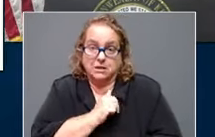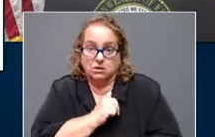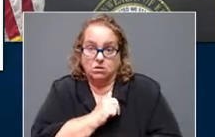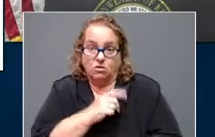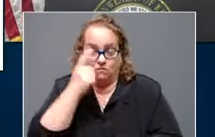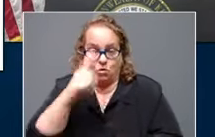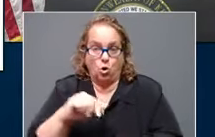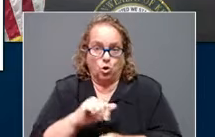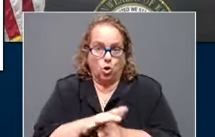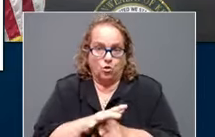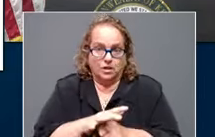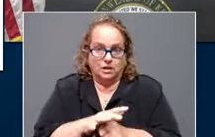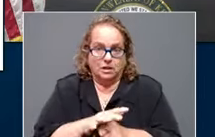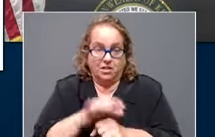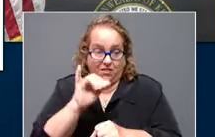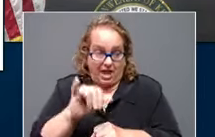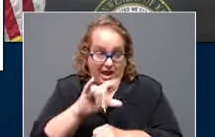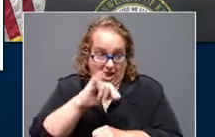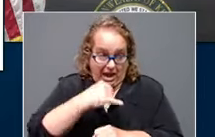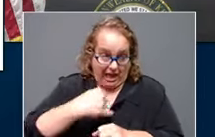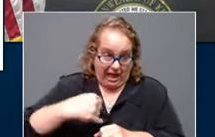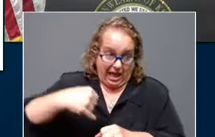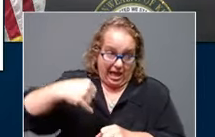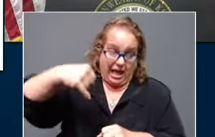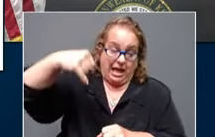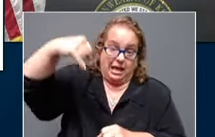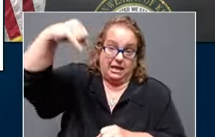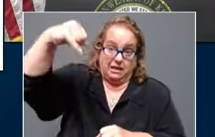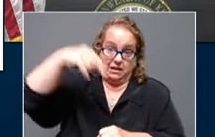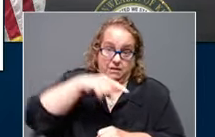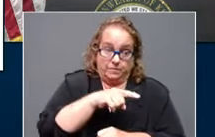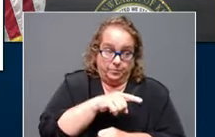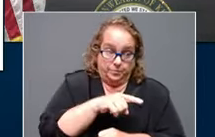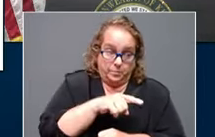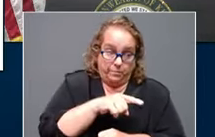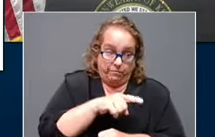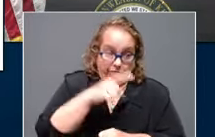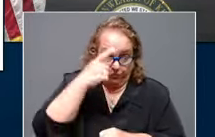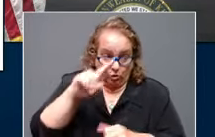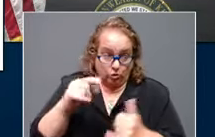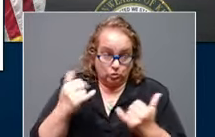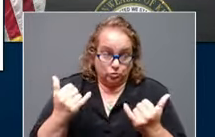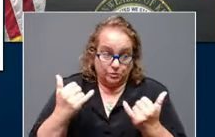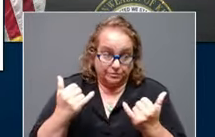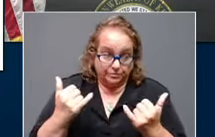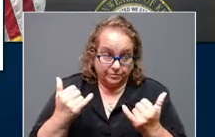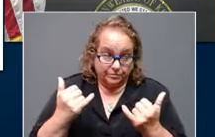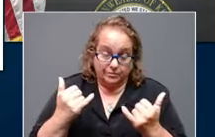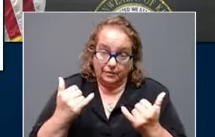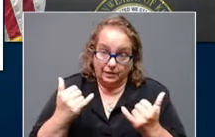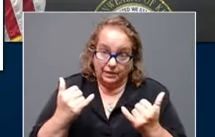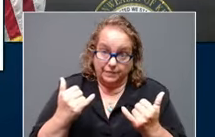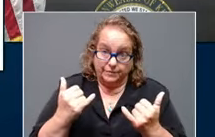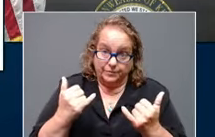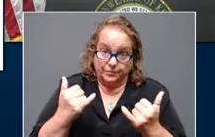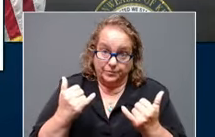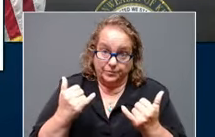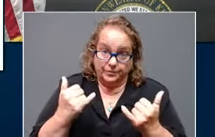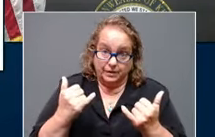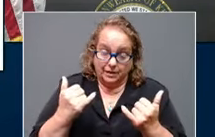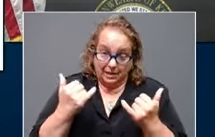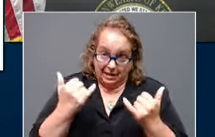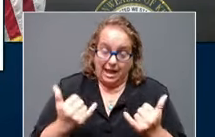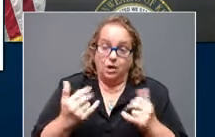the rate of growth is the highest it's ever been. We are doubling the number of Kentuckians